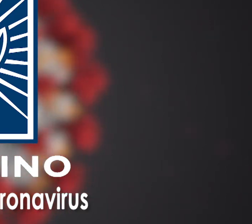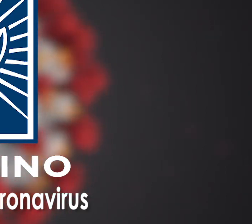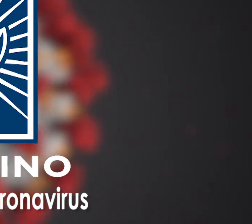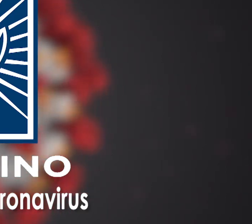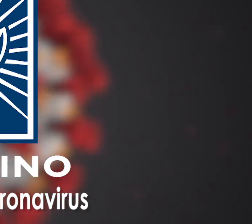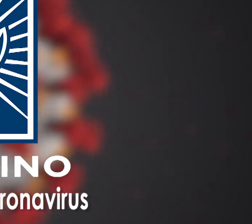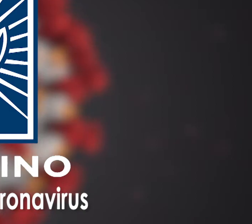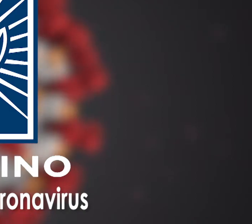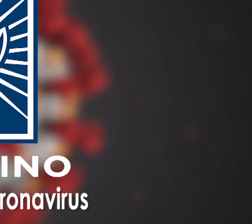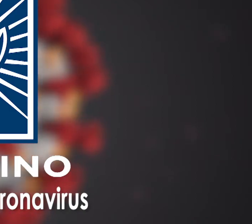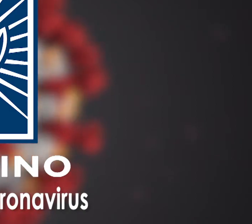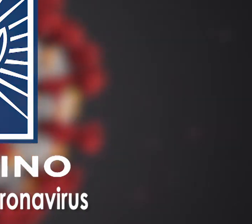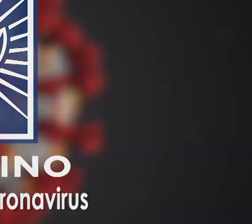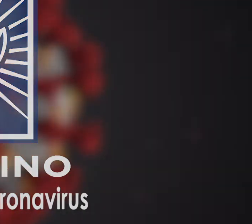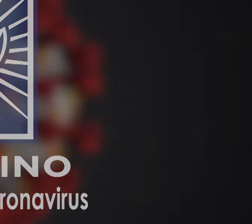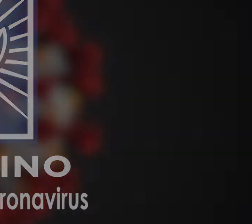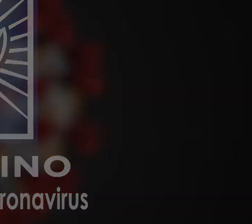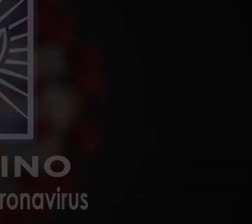cupertino.org/coronavirus.